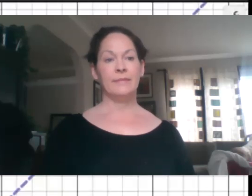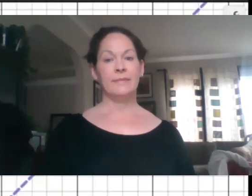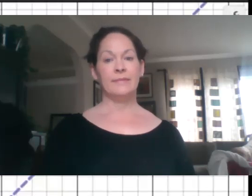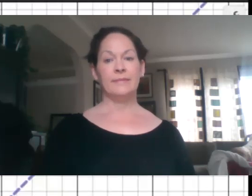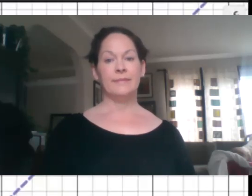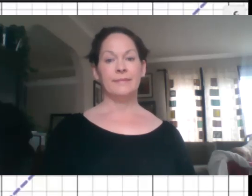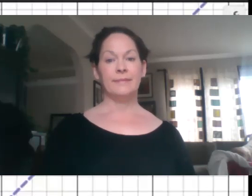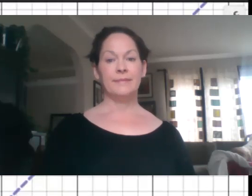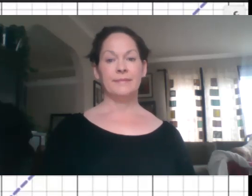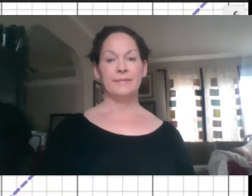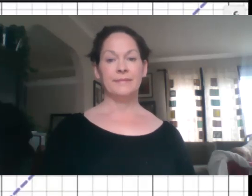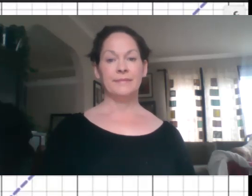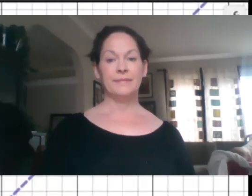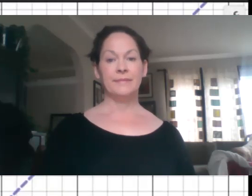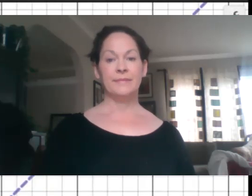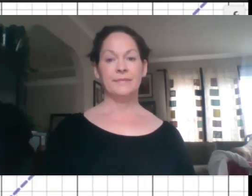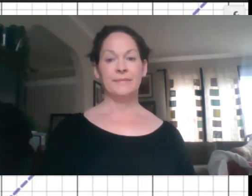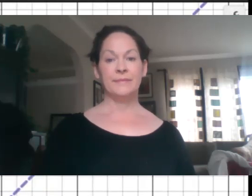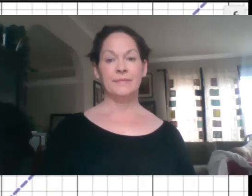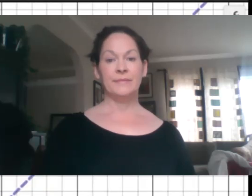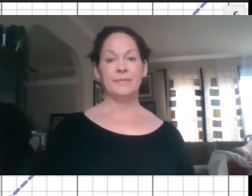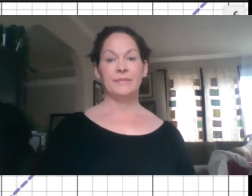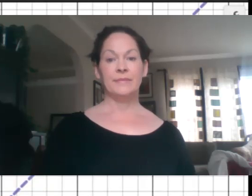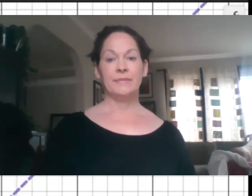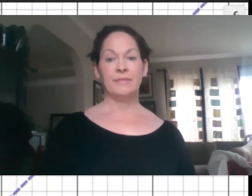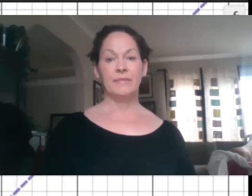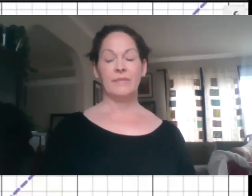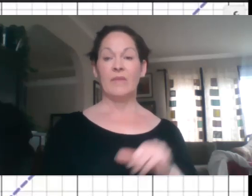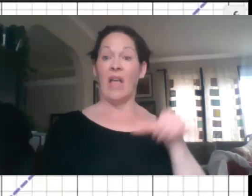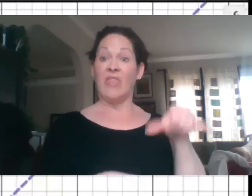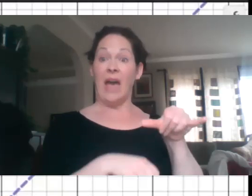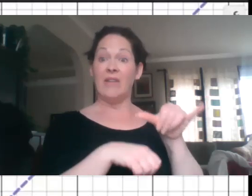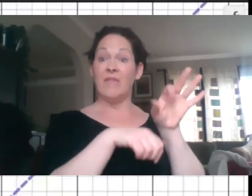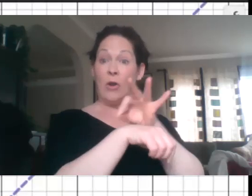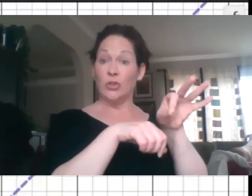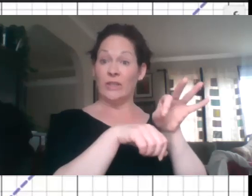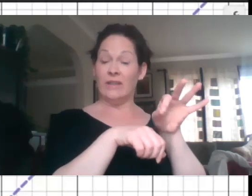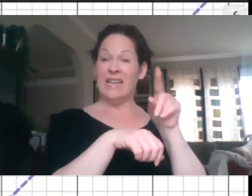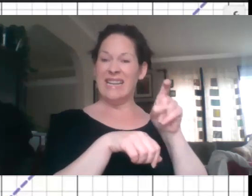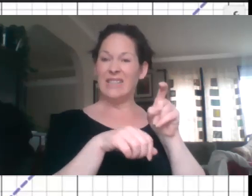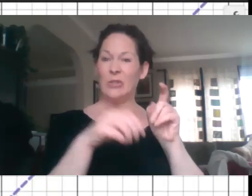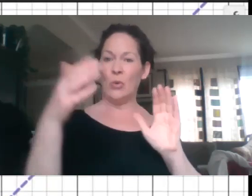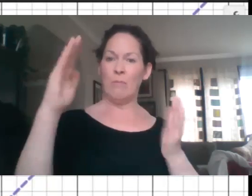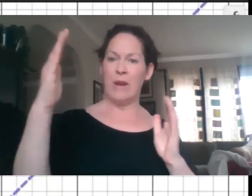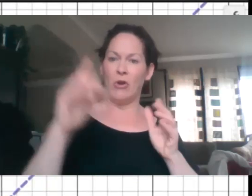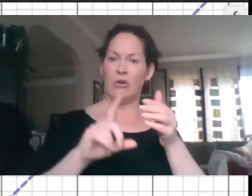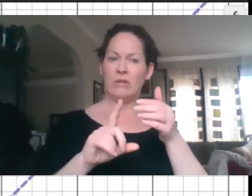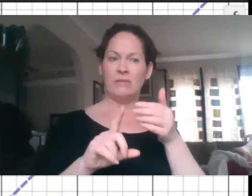1. And so this function has to mirror in two